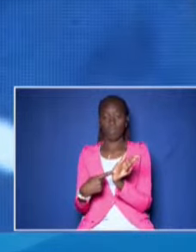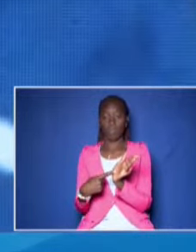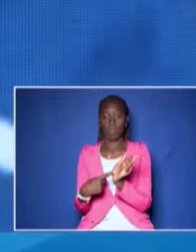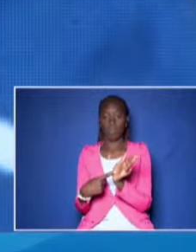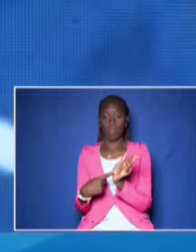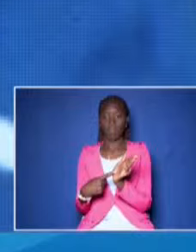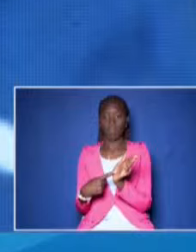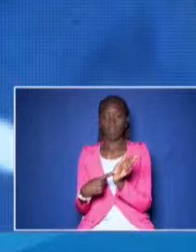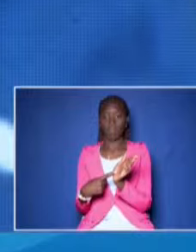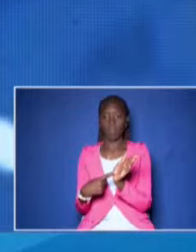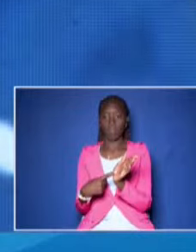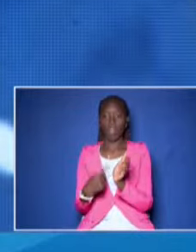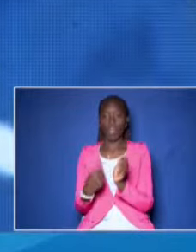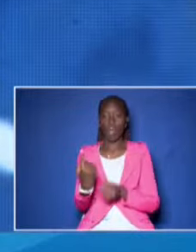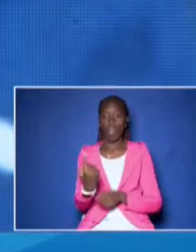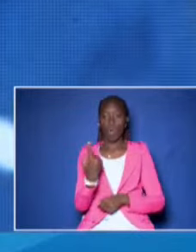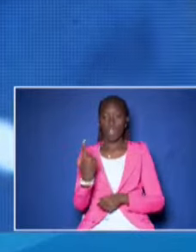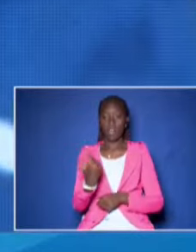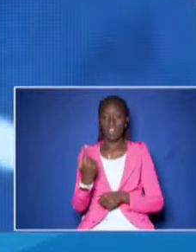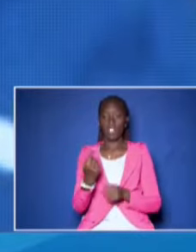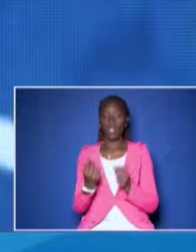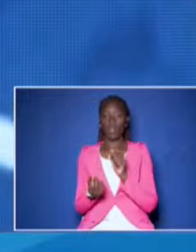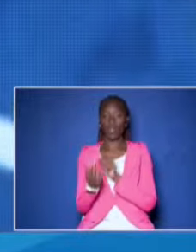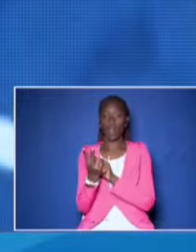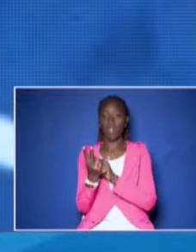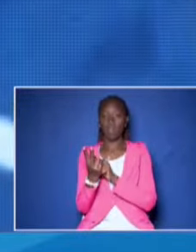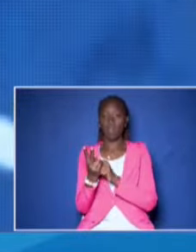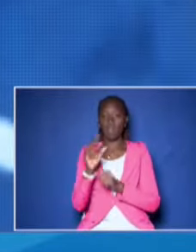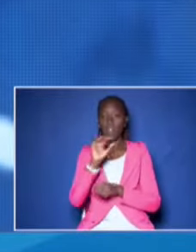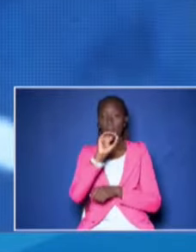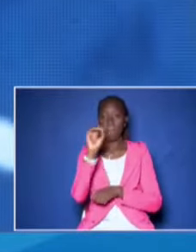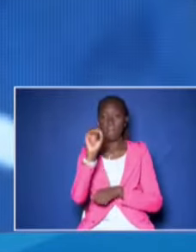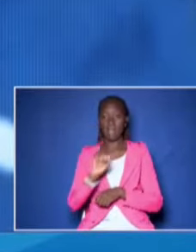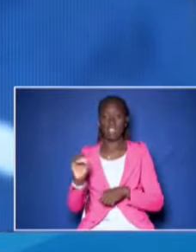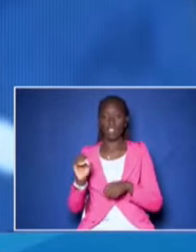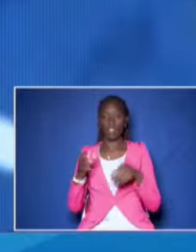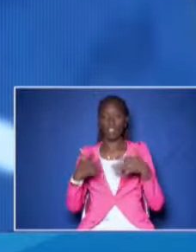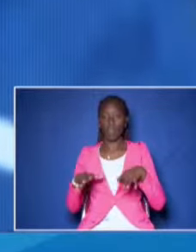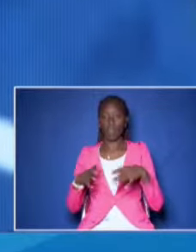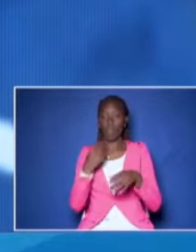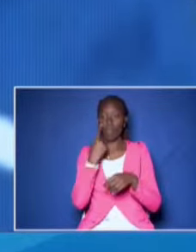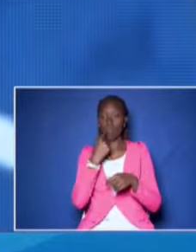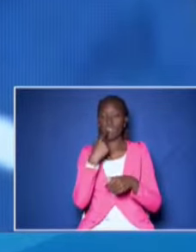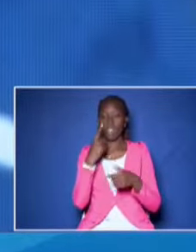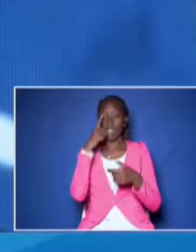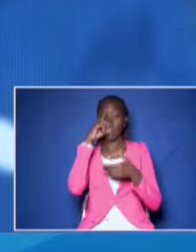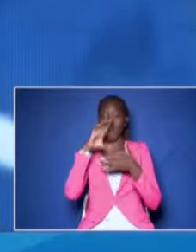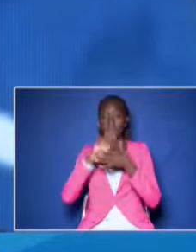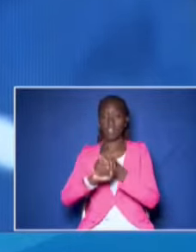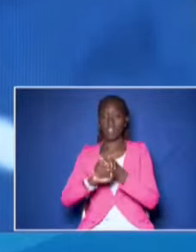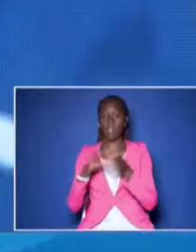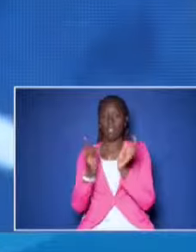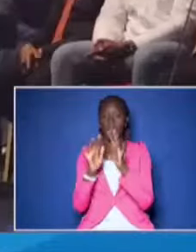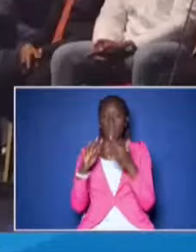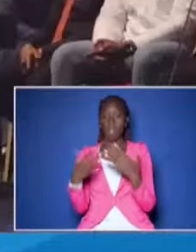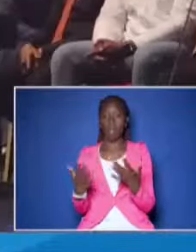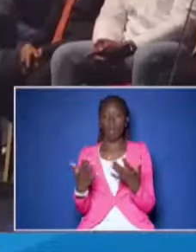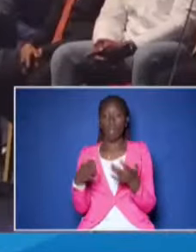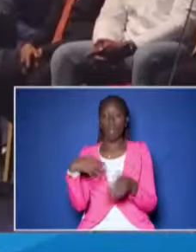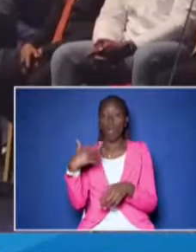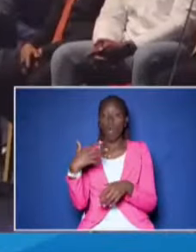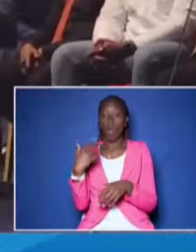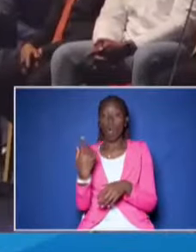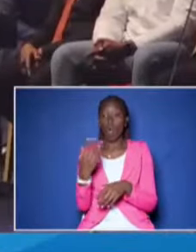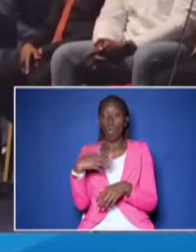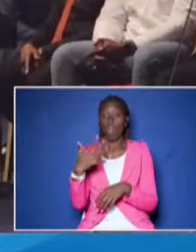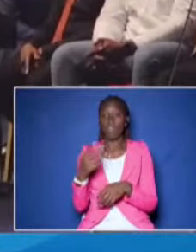indicates that only 12% of the people who say they believe the Bible actually read it every